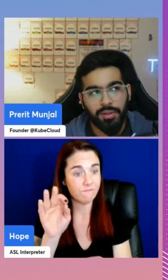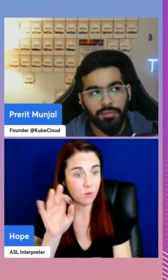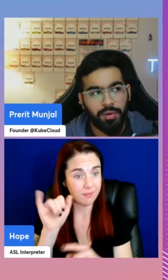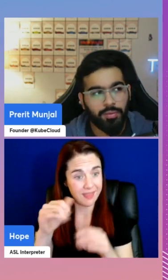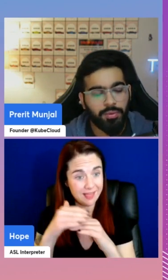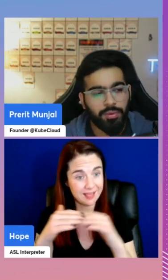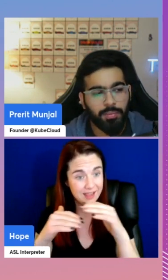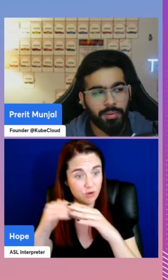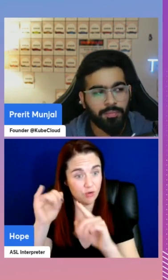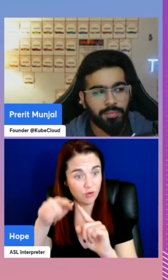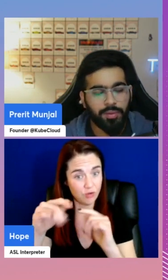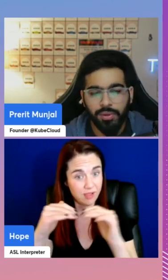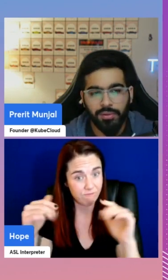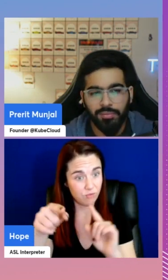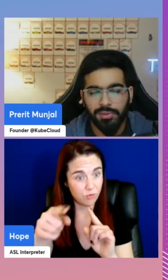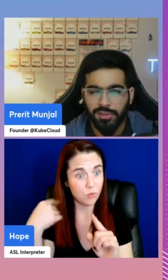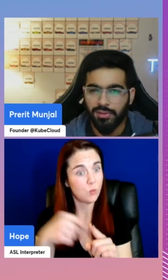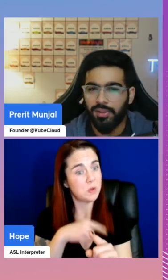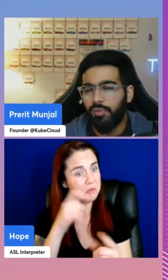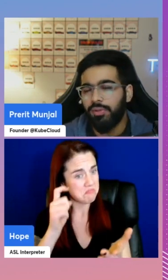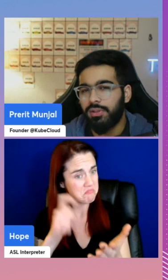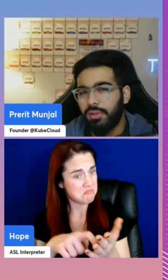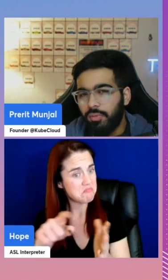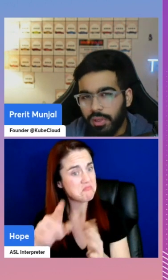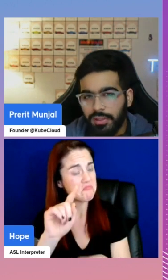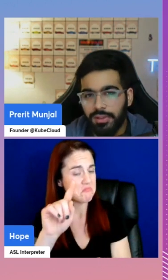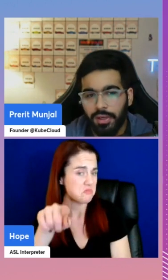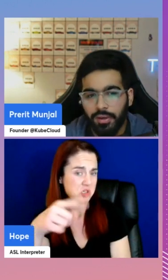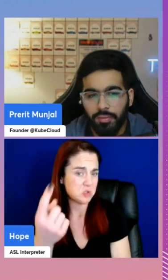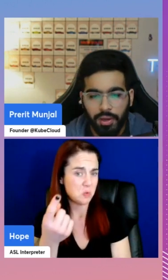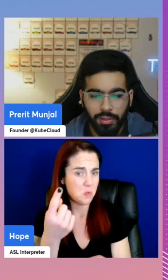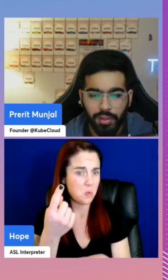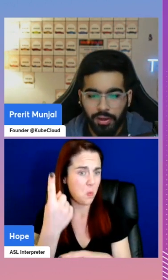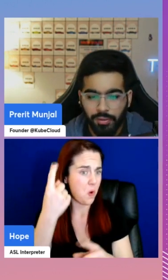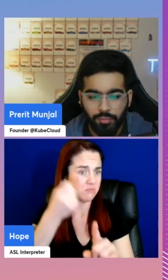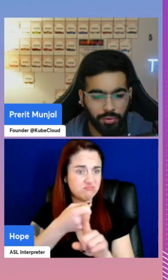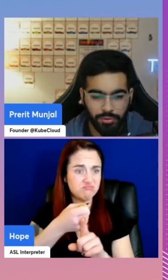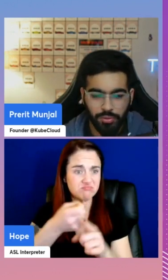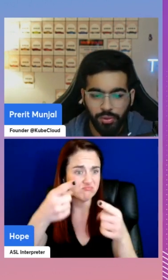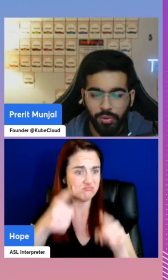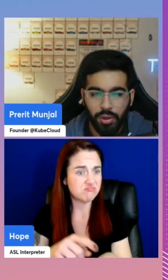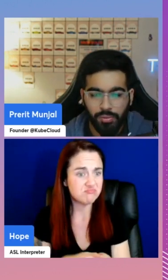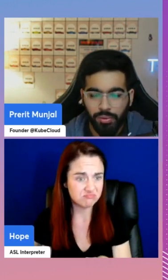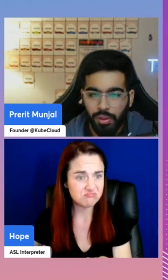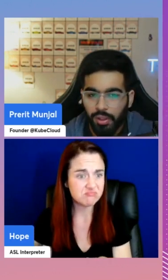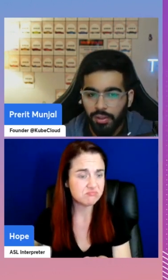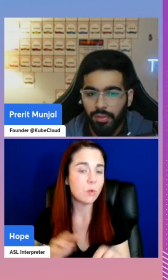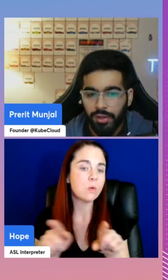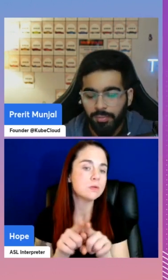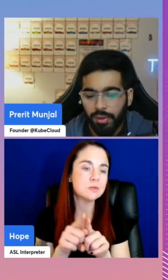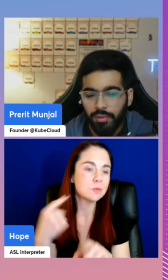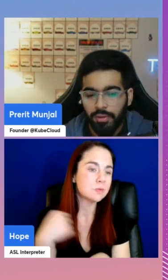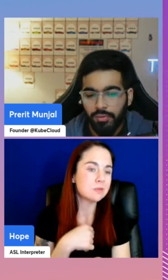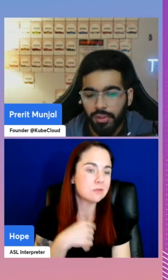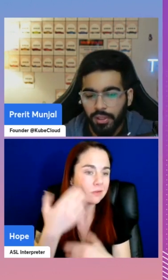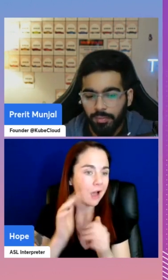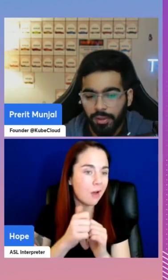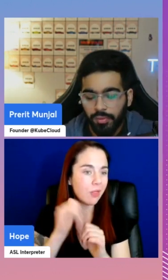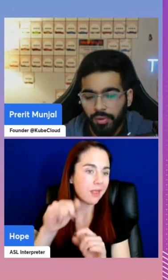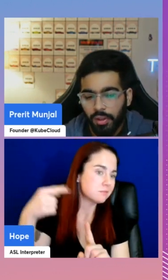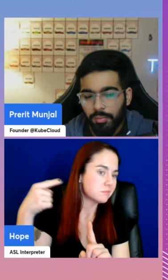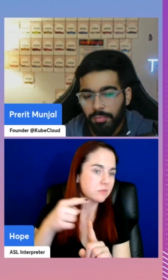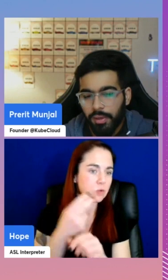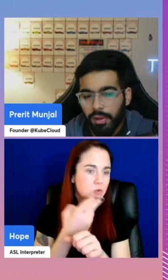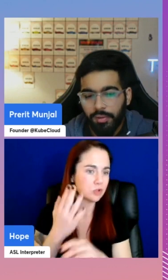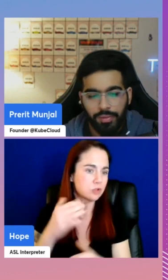layer, we found like there were just it was just a one incident, and that we also don't know how that particular user